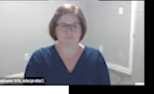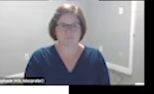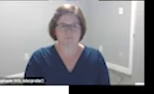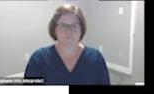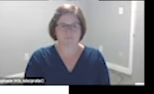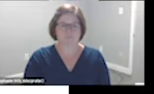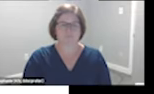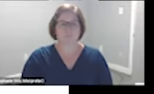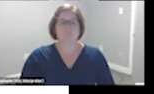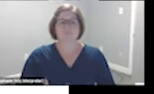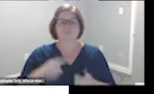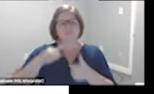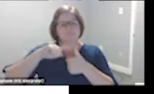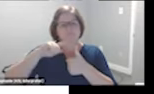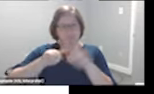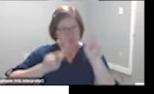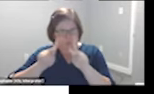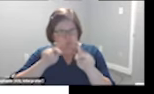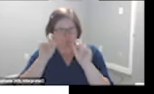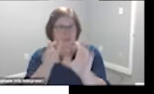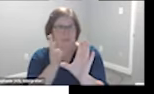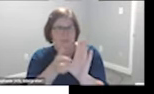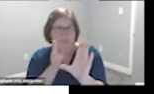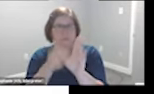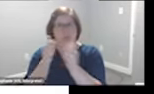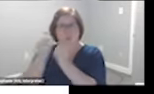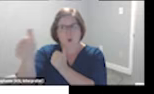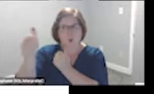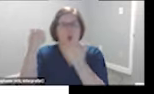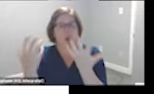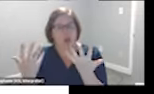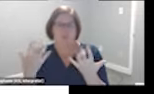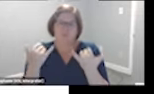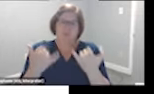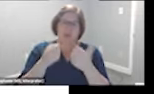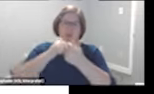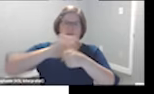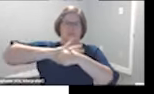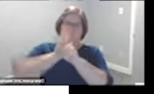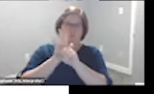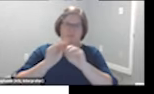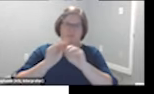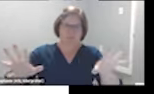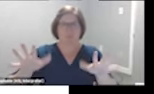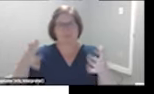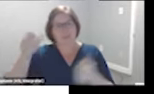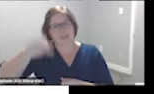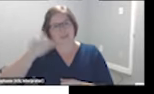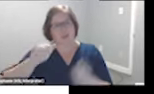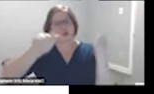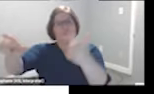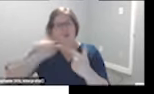Can people participate remotely? I think this horrible pandemic has taught us that the answer is yes. And while I'm not